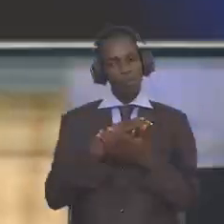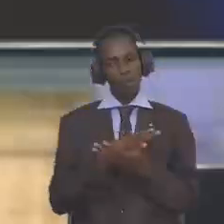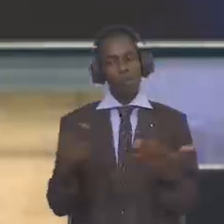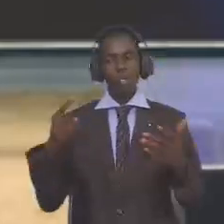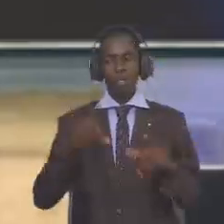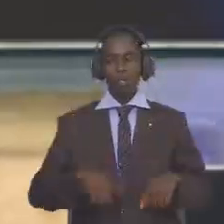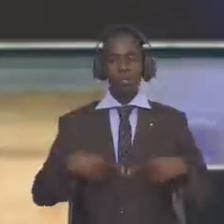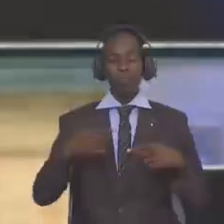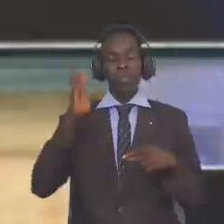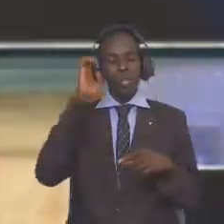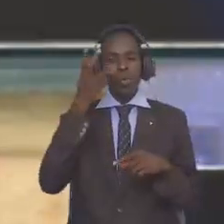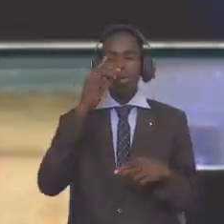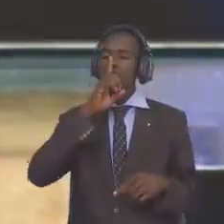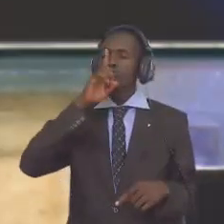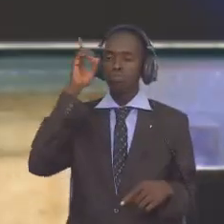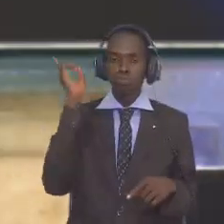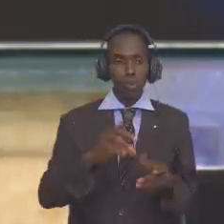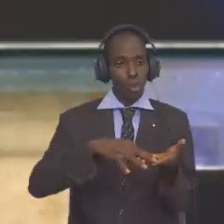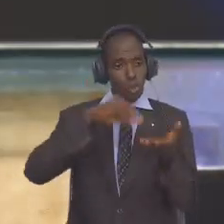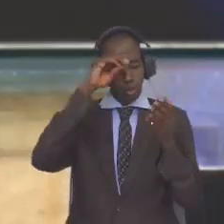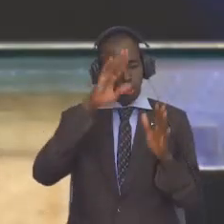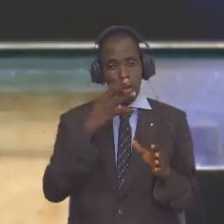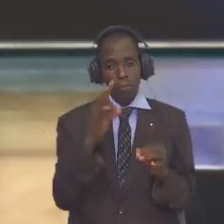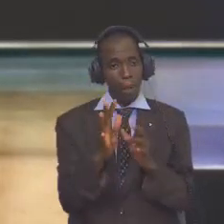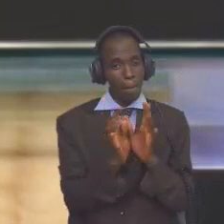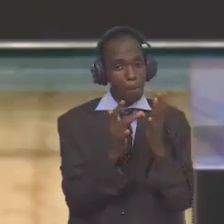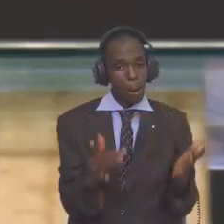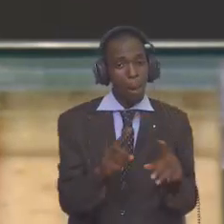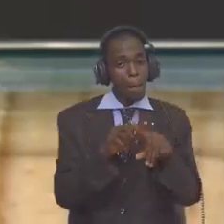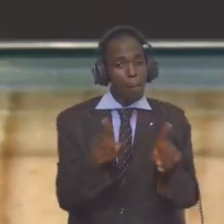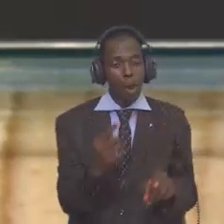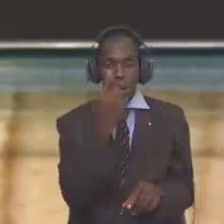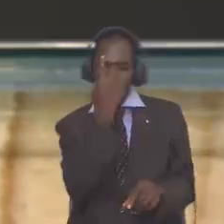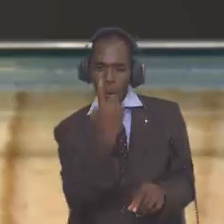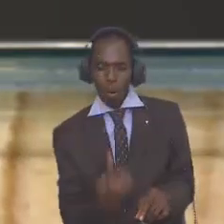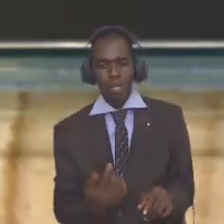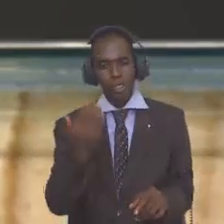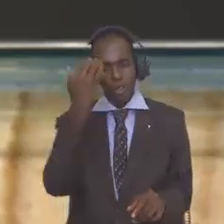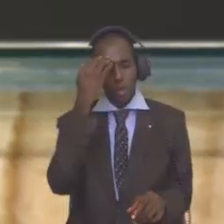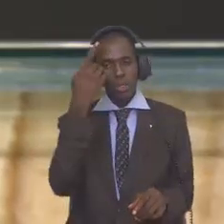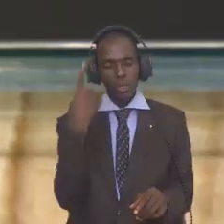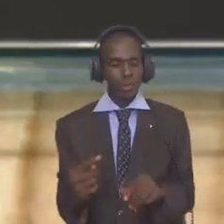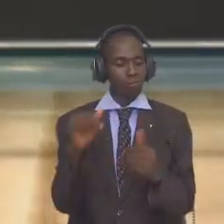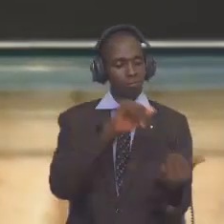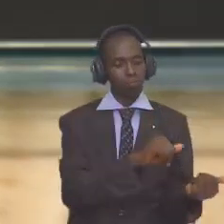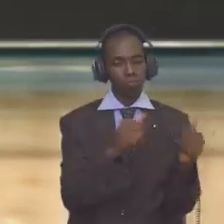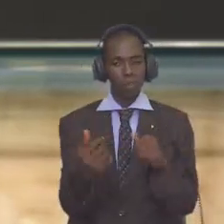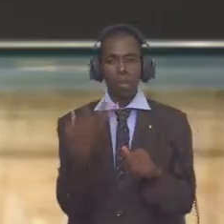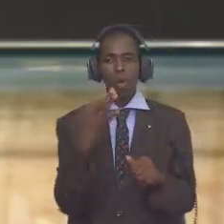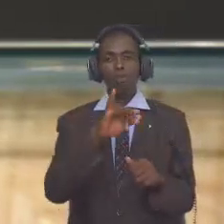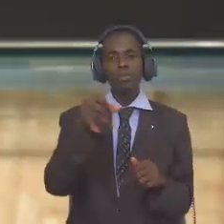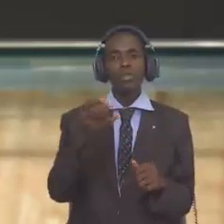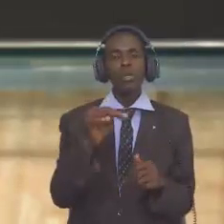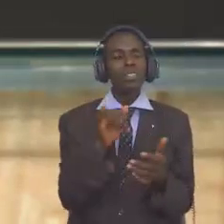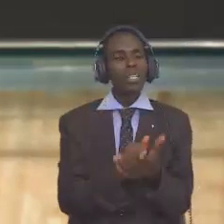a real student of the Bible, but only knowing the baptism of John. That